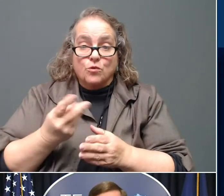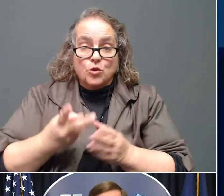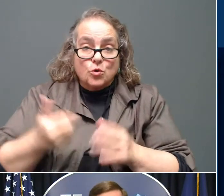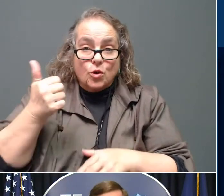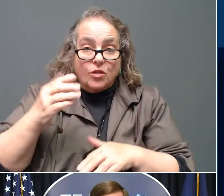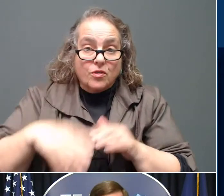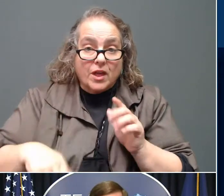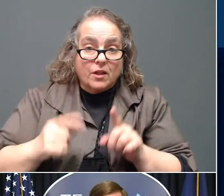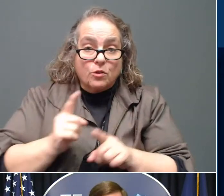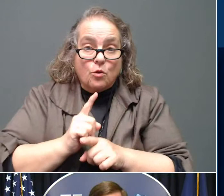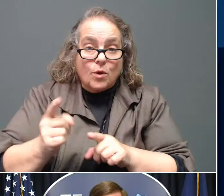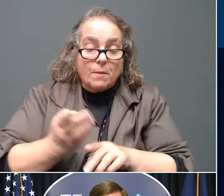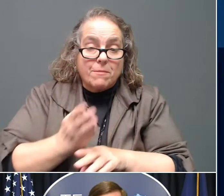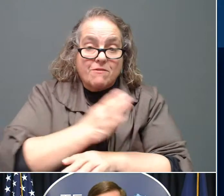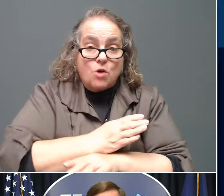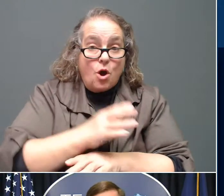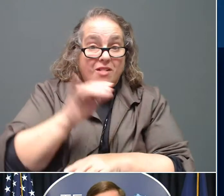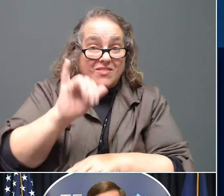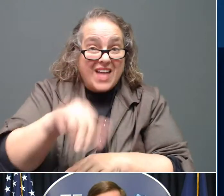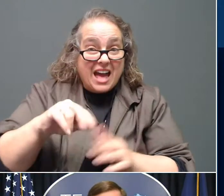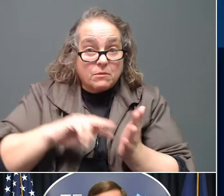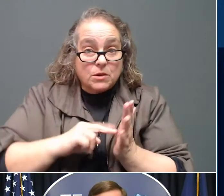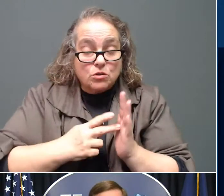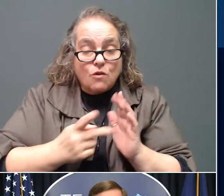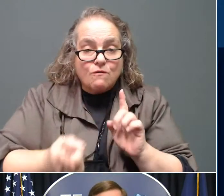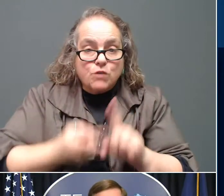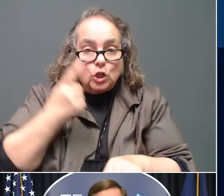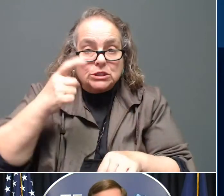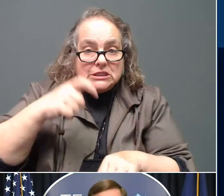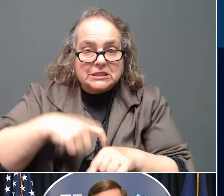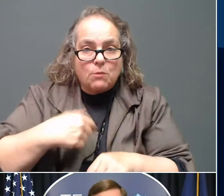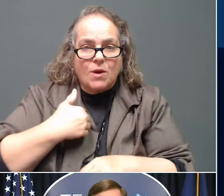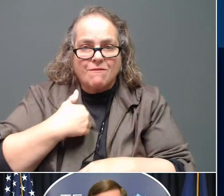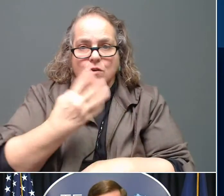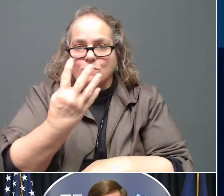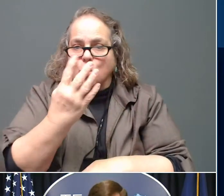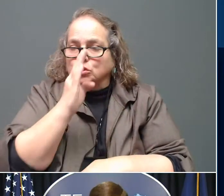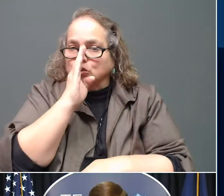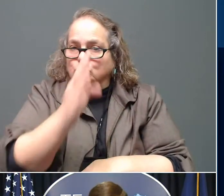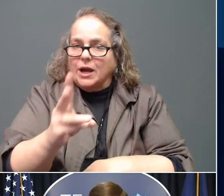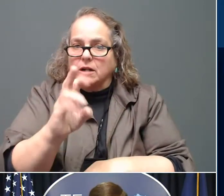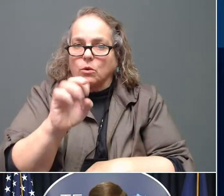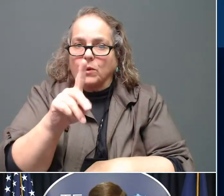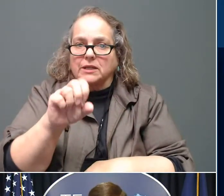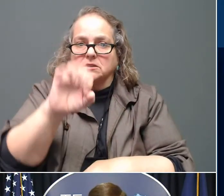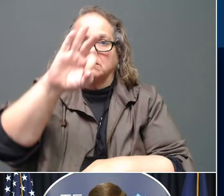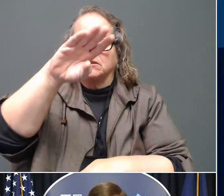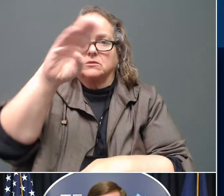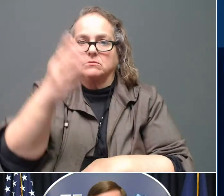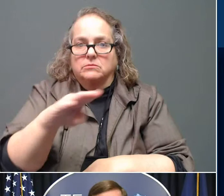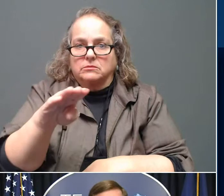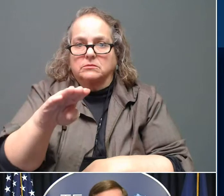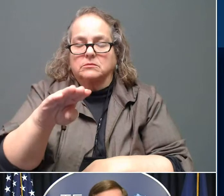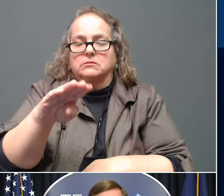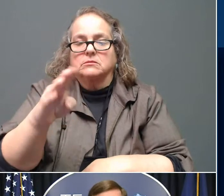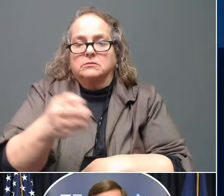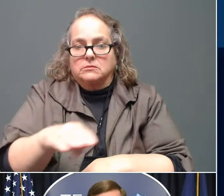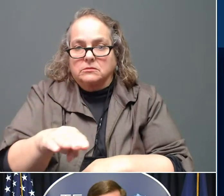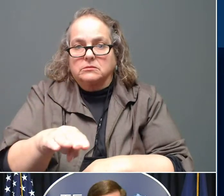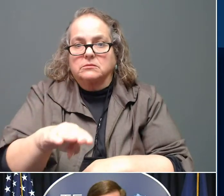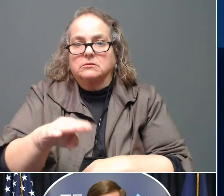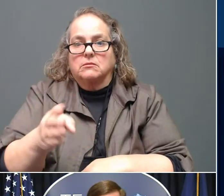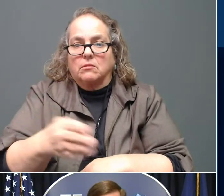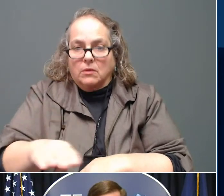the first time that we have had 4 straight weeks of declining cases since the very beginning of